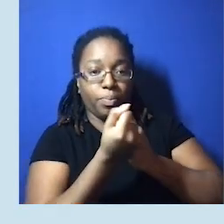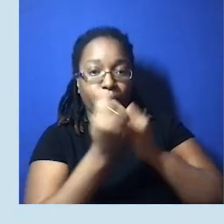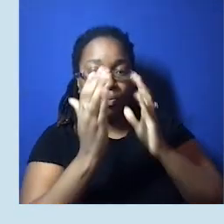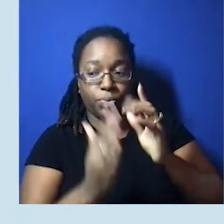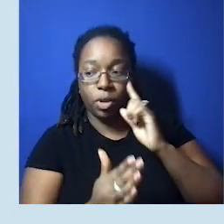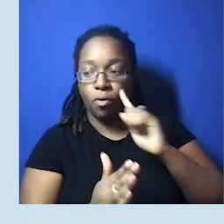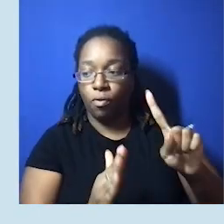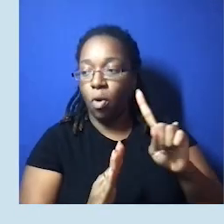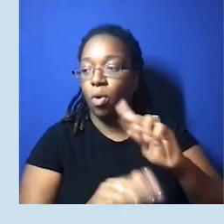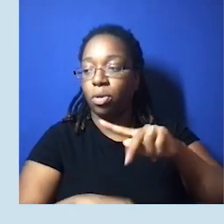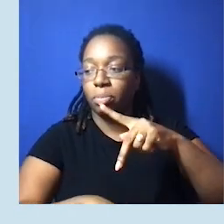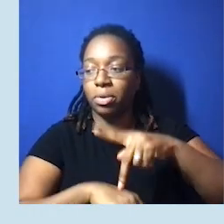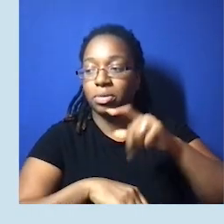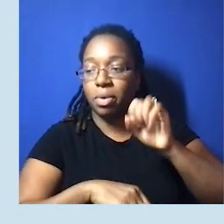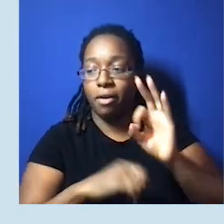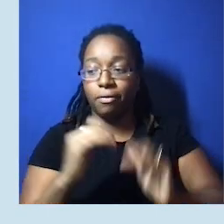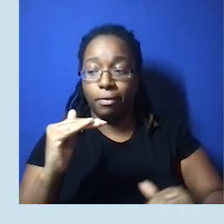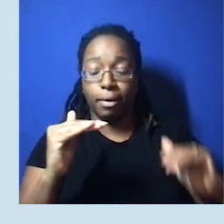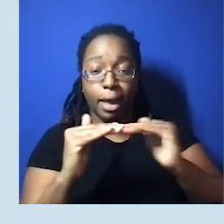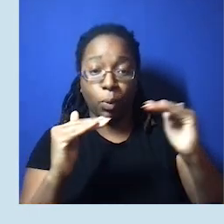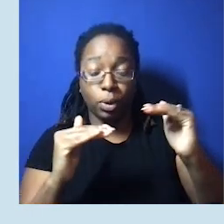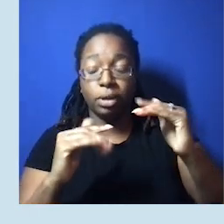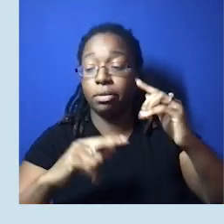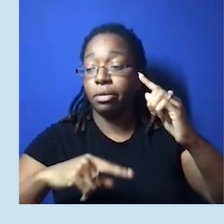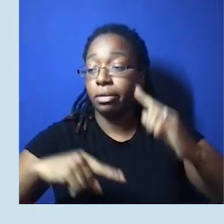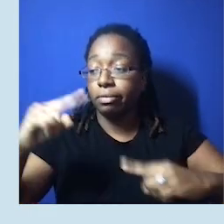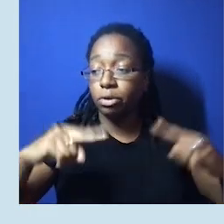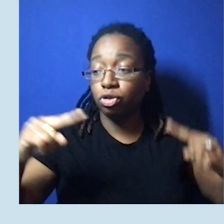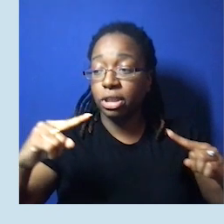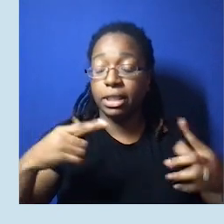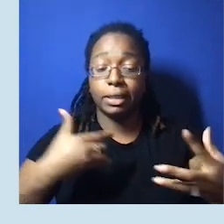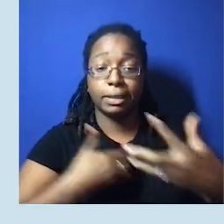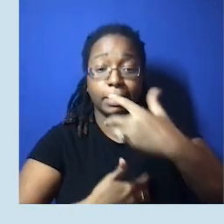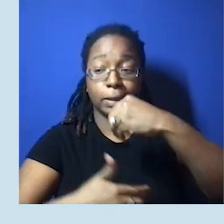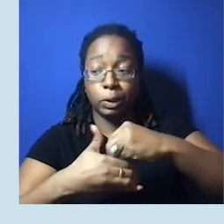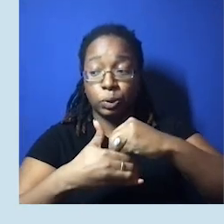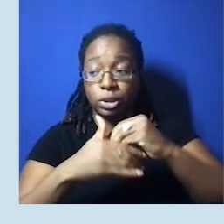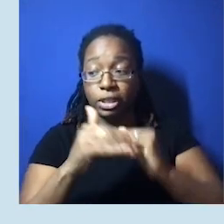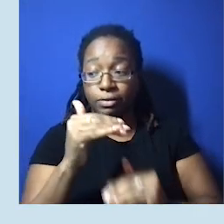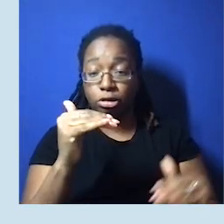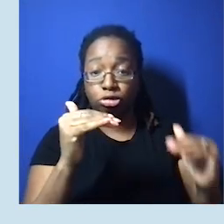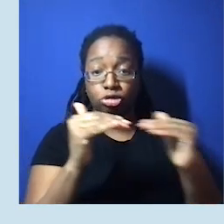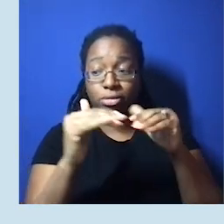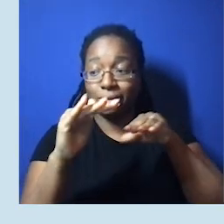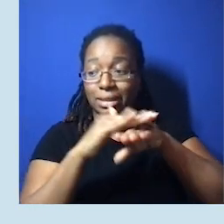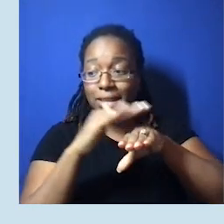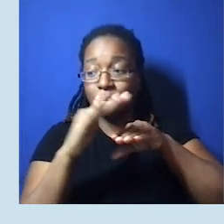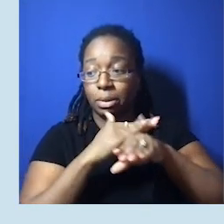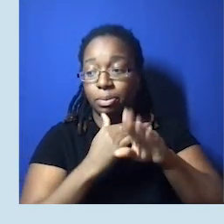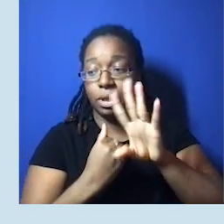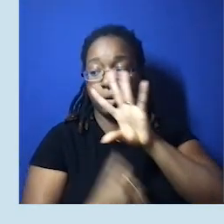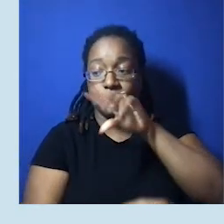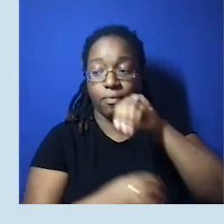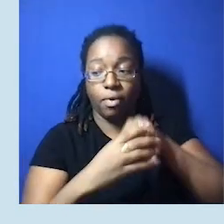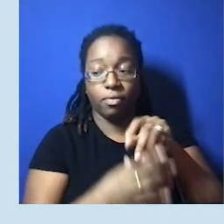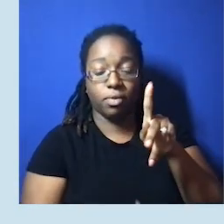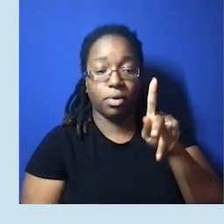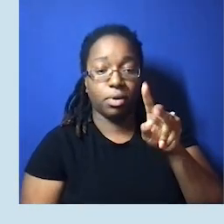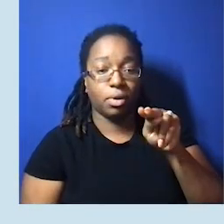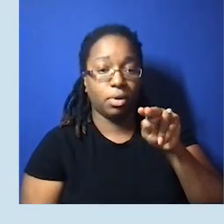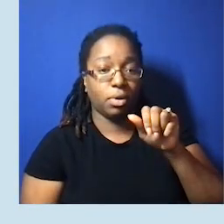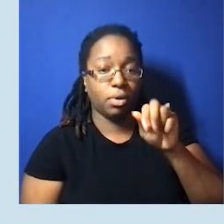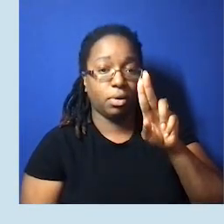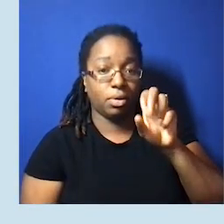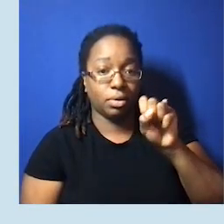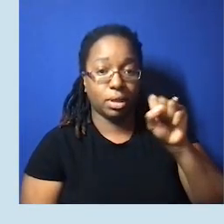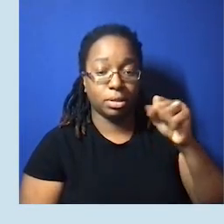of equity, diversity, inclusion, justice, and accessibility throughout the Knauss program. The